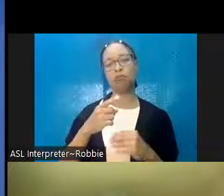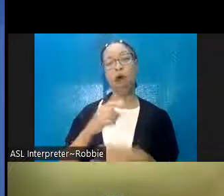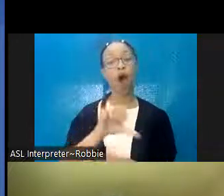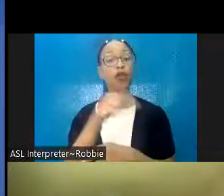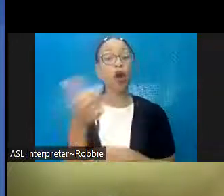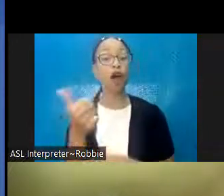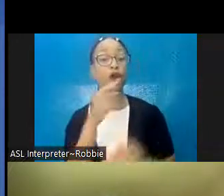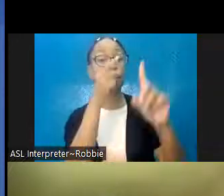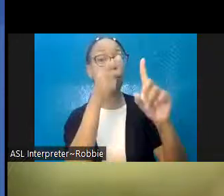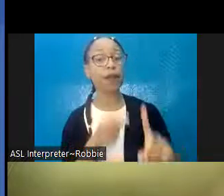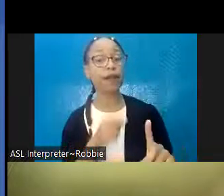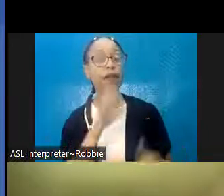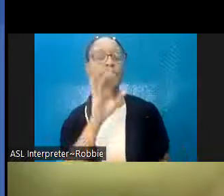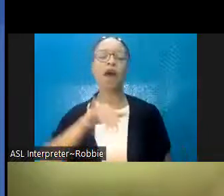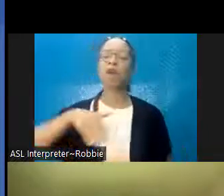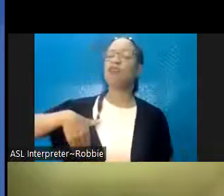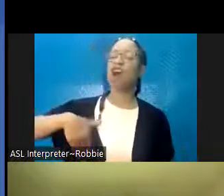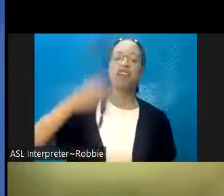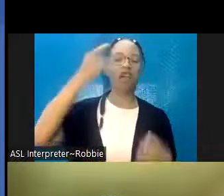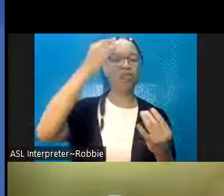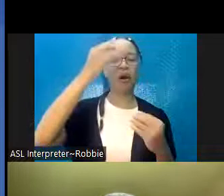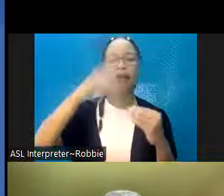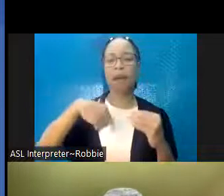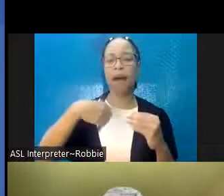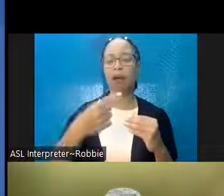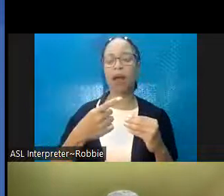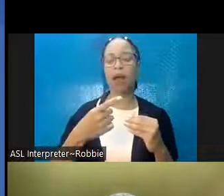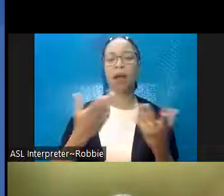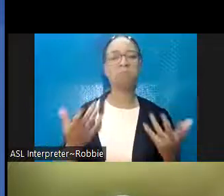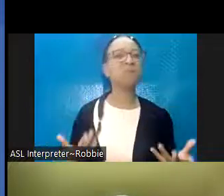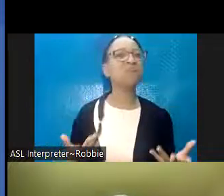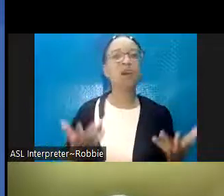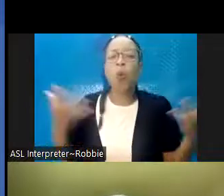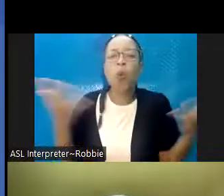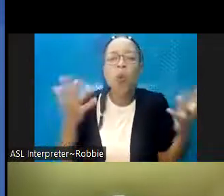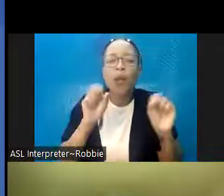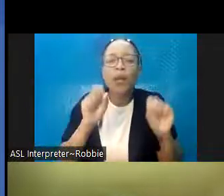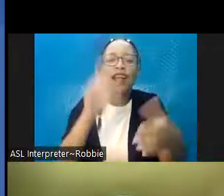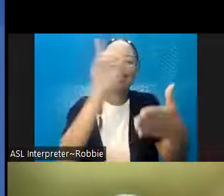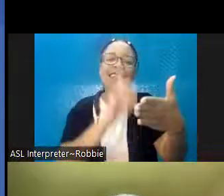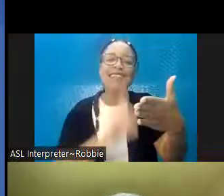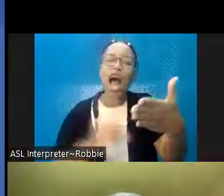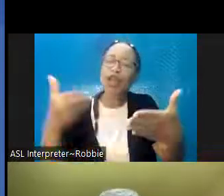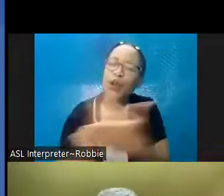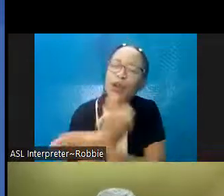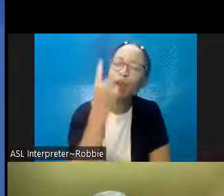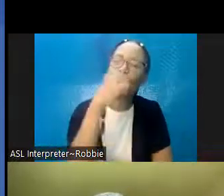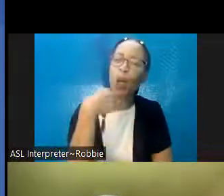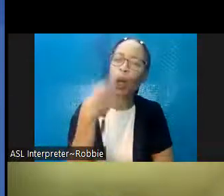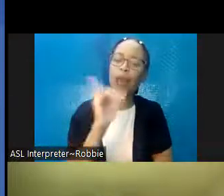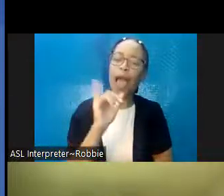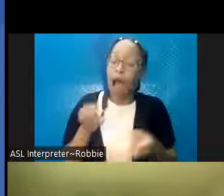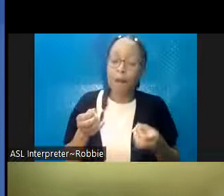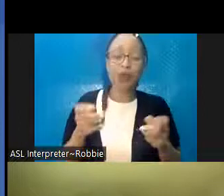that we hadn't actually even anticipated? What could a whole new design actually look like? What are the opportunities of